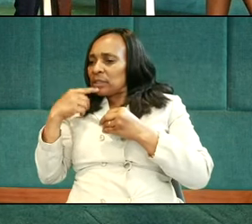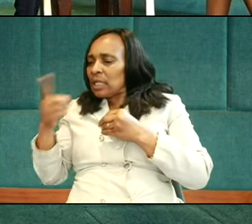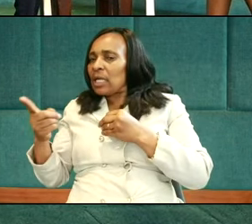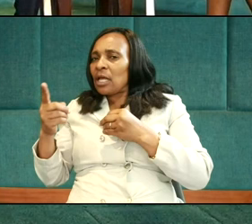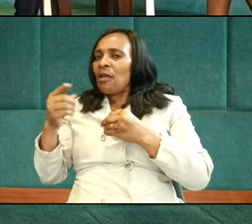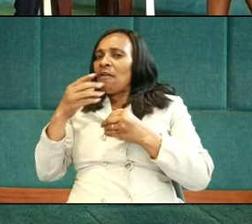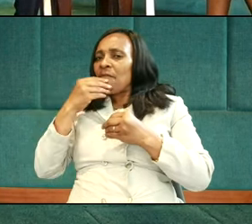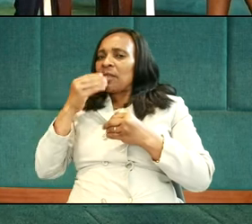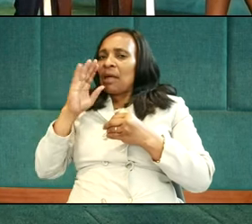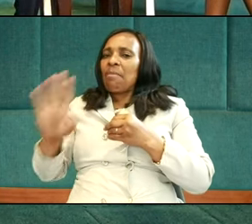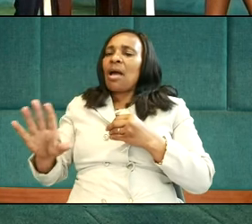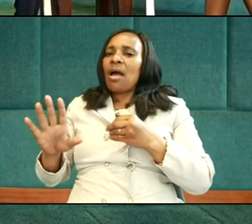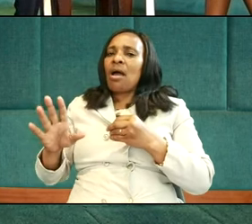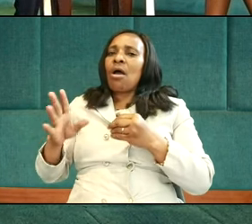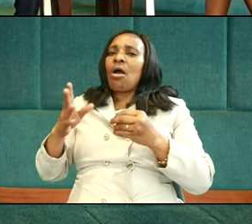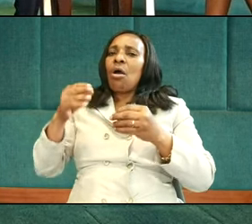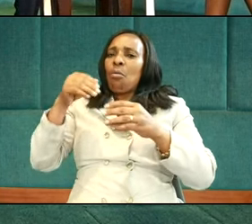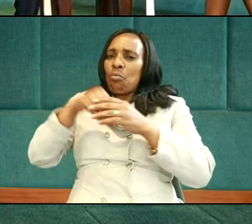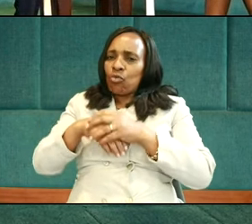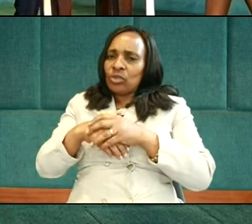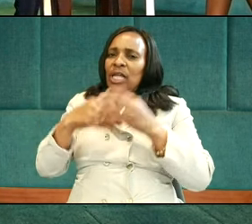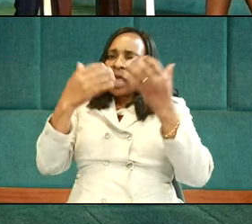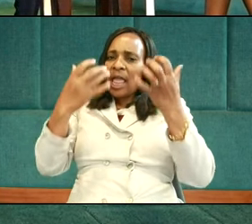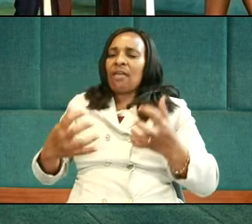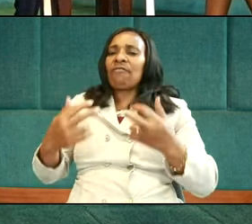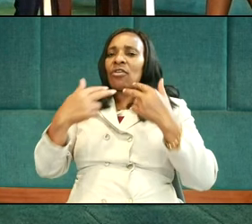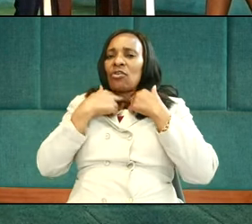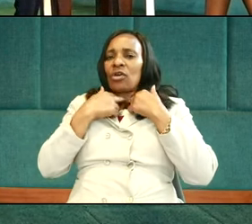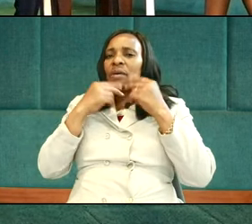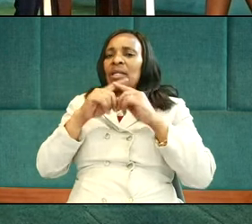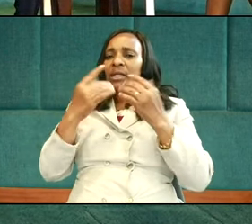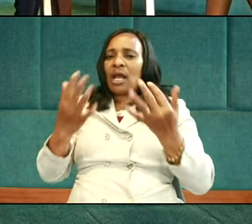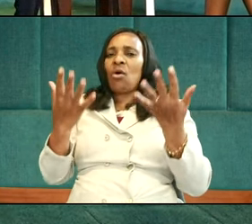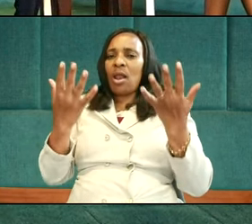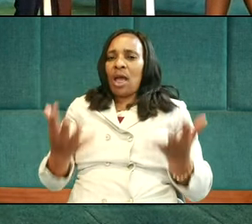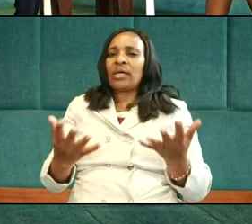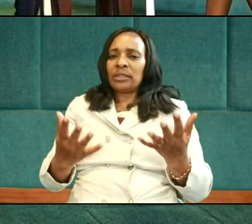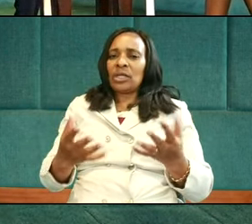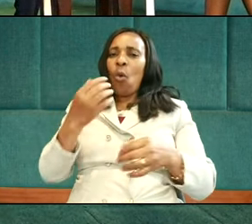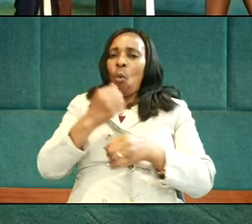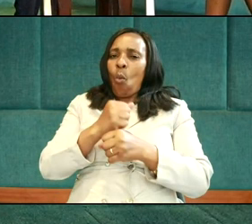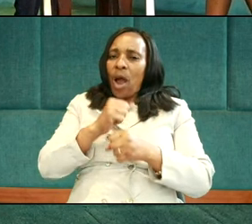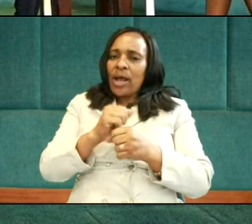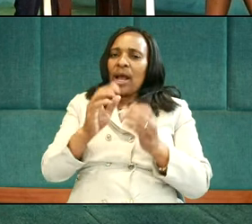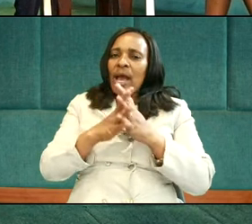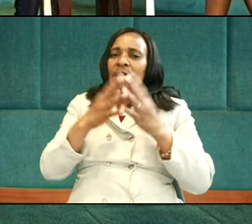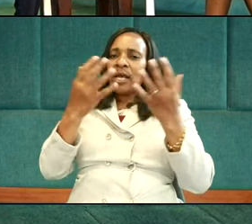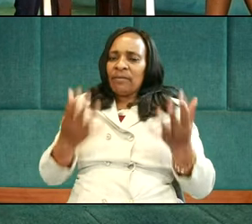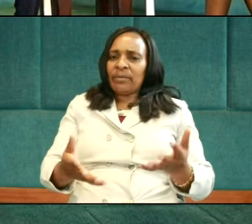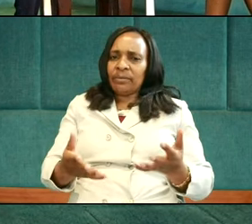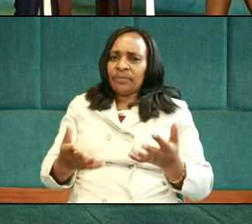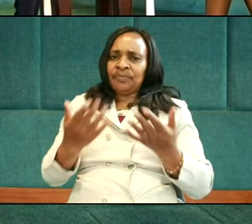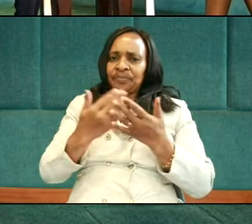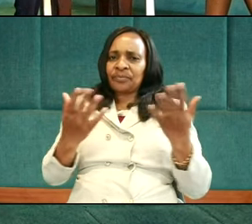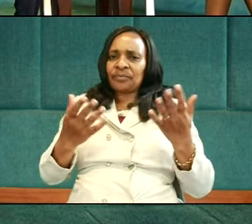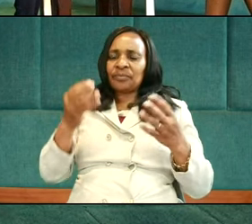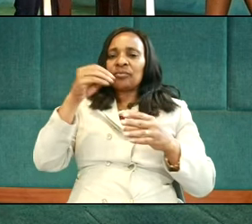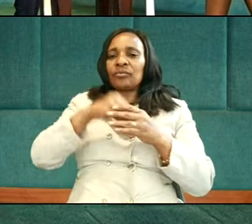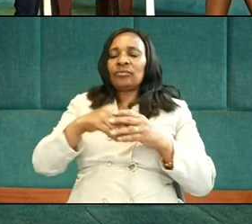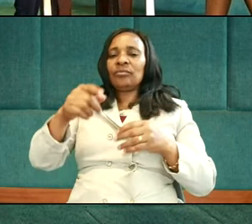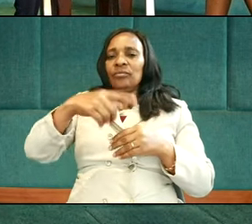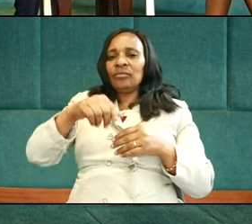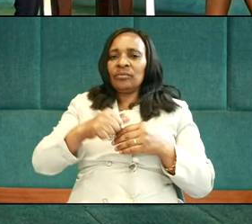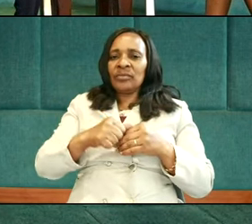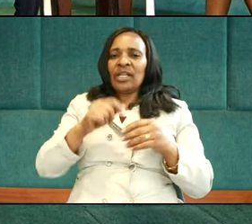put heavy yoke on us, but now lighten the harsh labor and the heavy yoke he put on us,